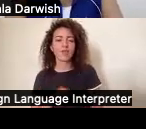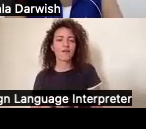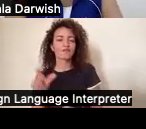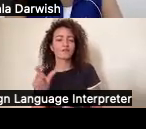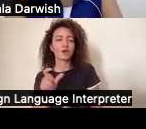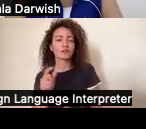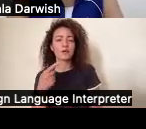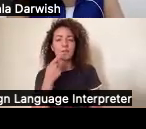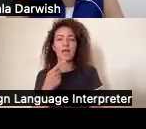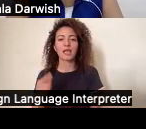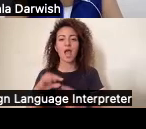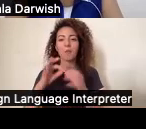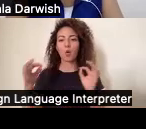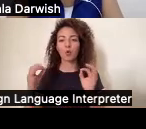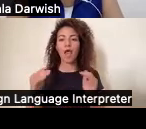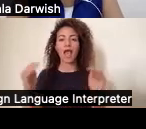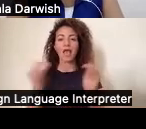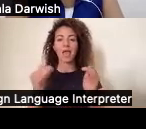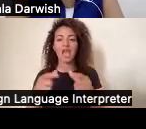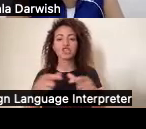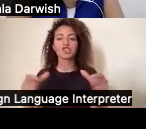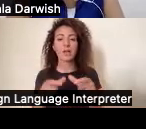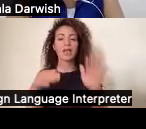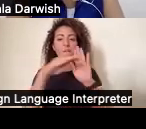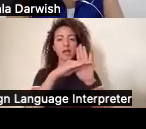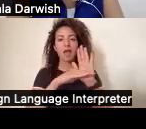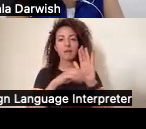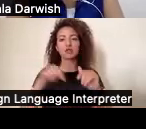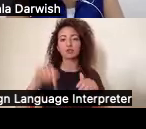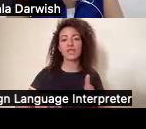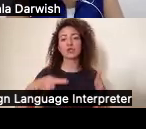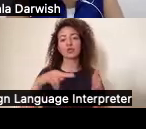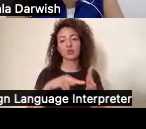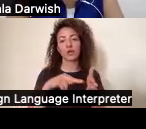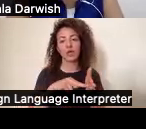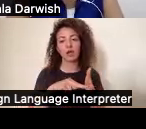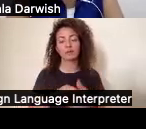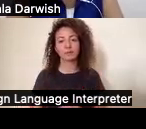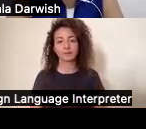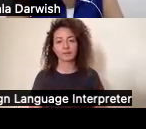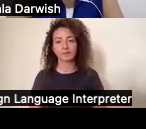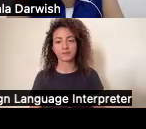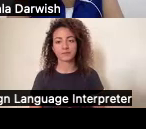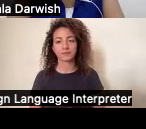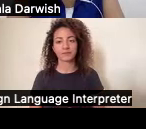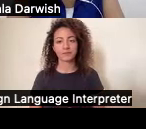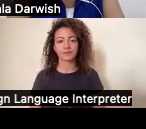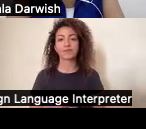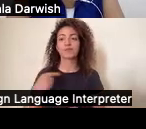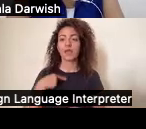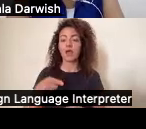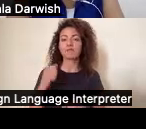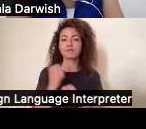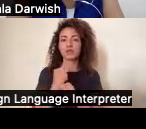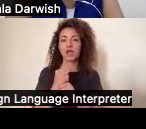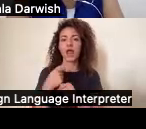about the social protection program in Syria Country Office. As earlier mentioned, I'm the focal point for